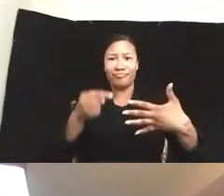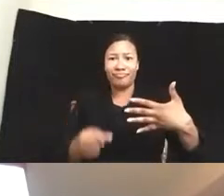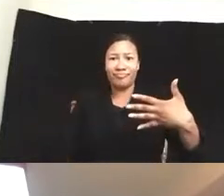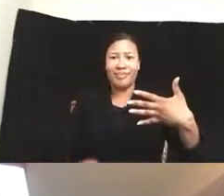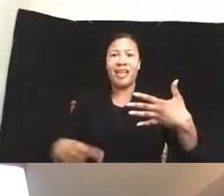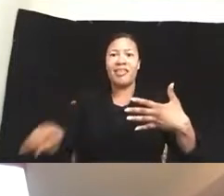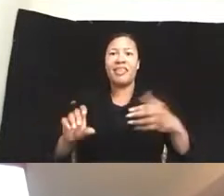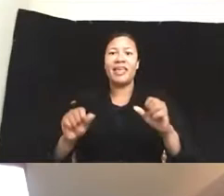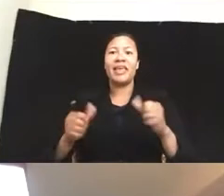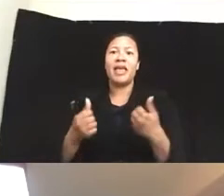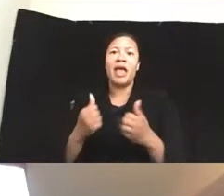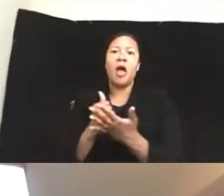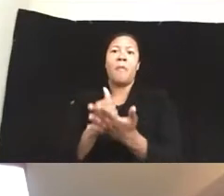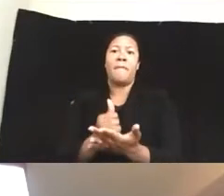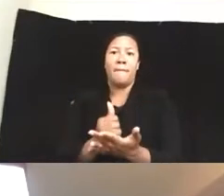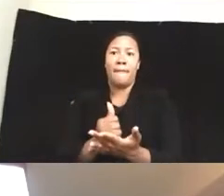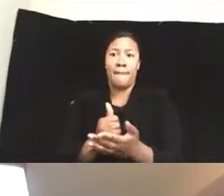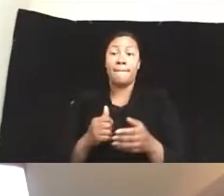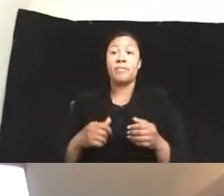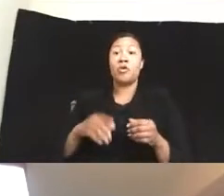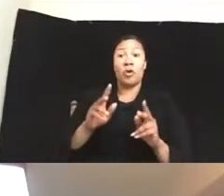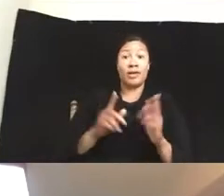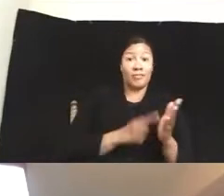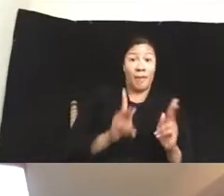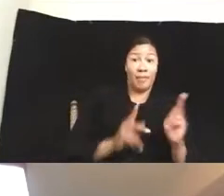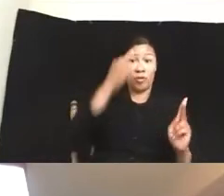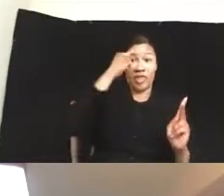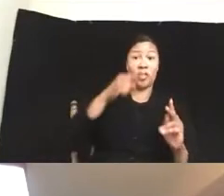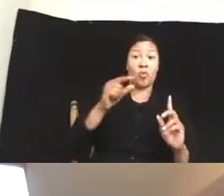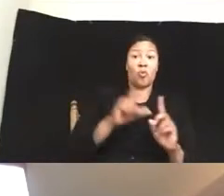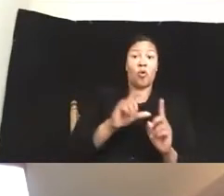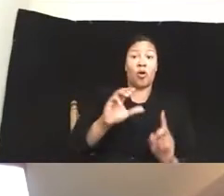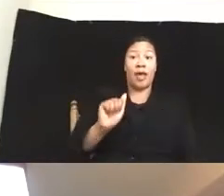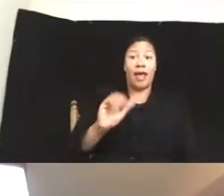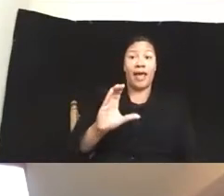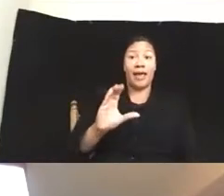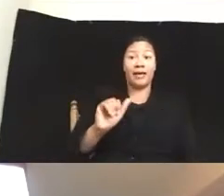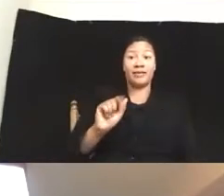talk about activism separately, and I'm really glad